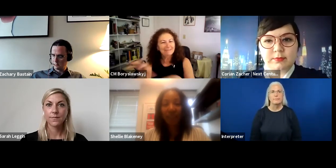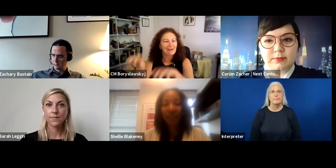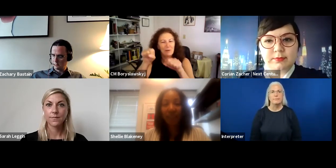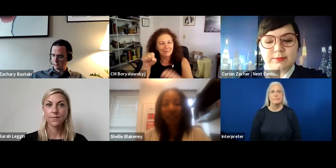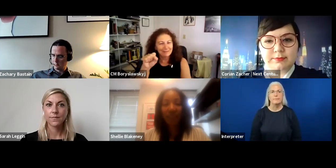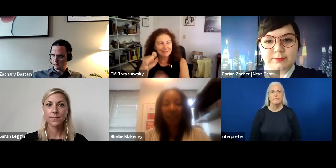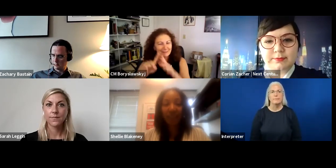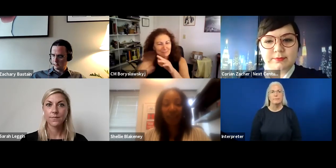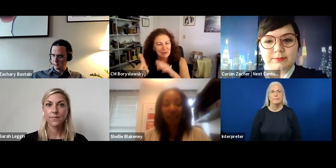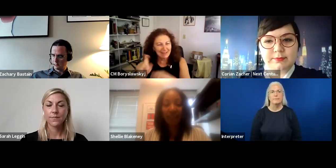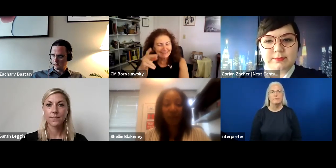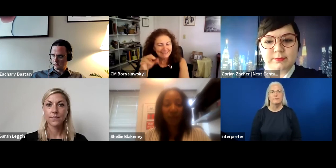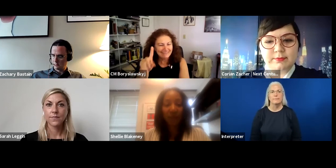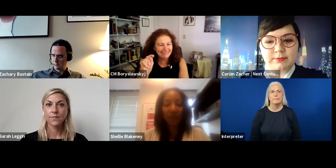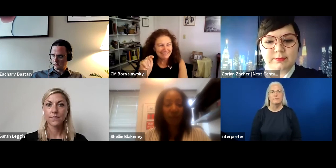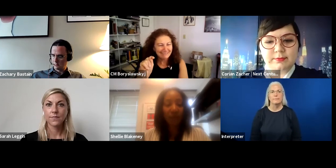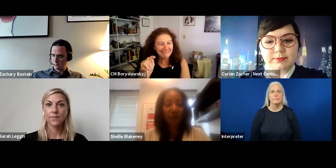All right. T-Mobile